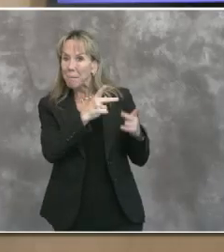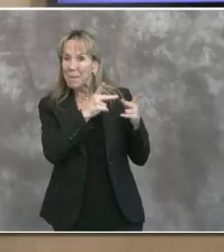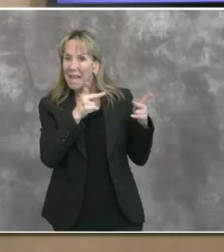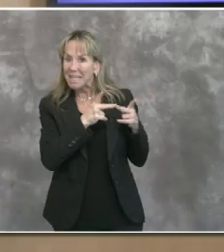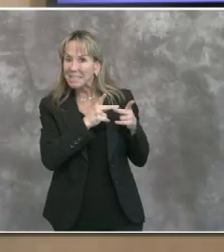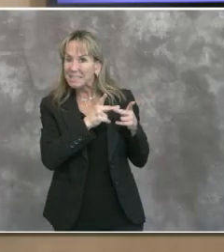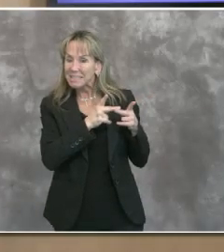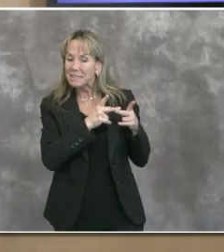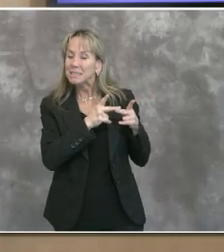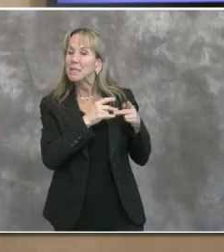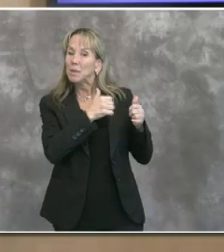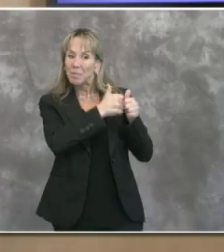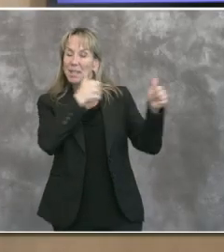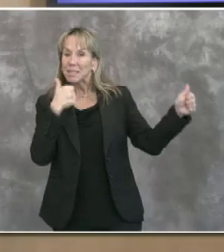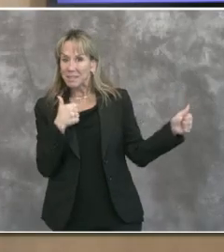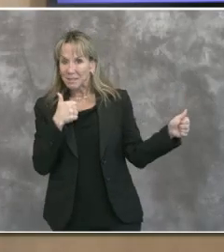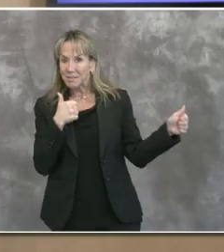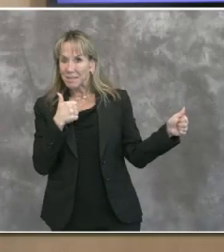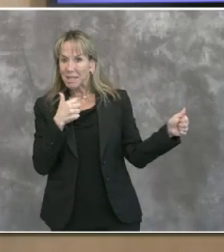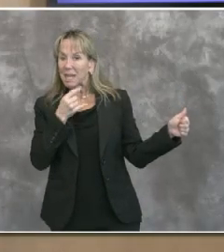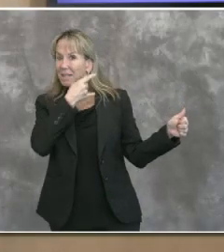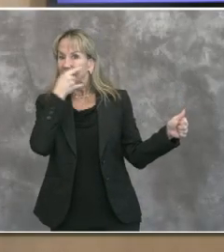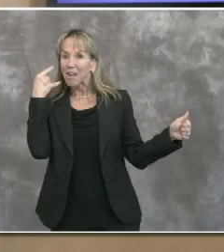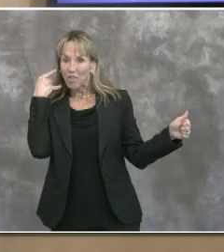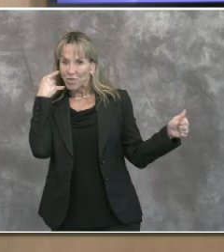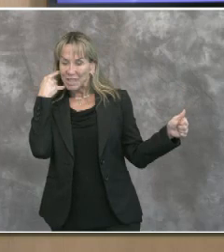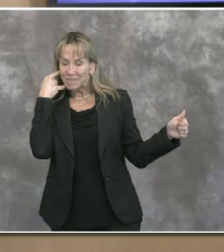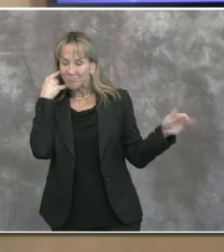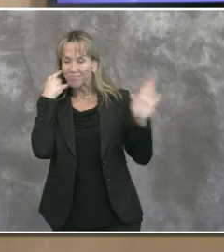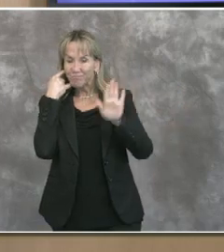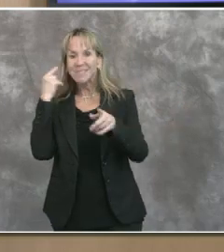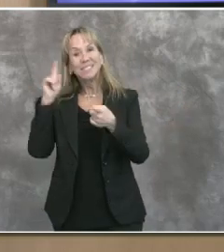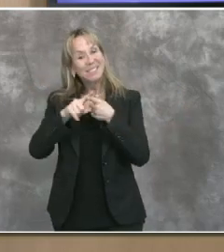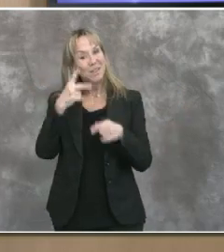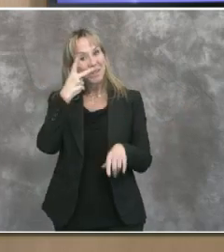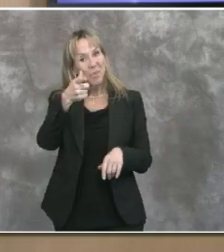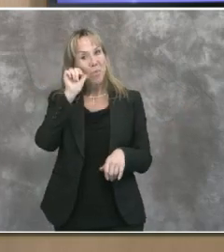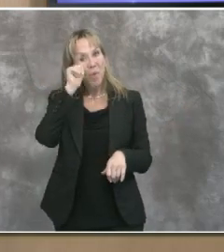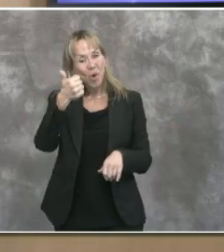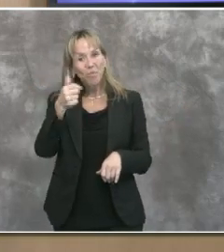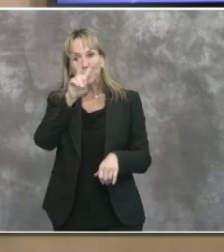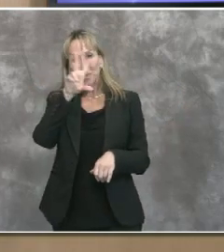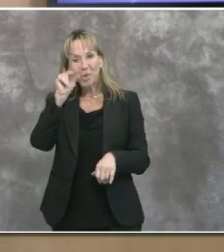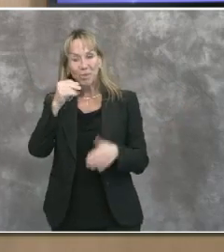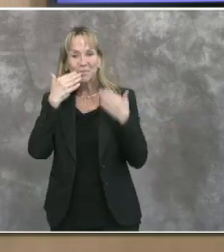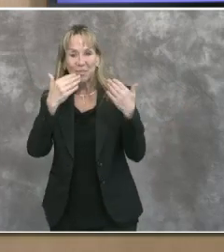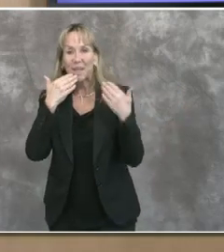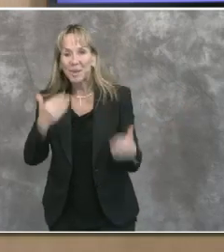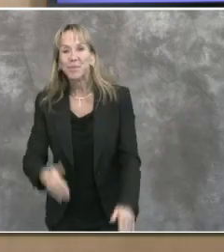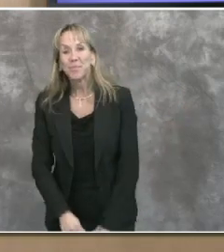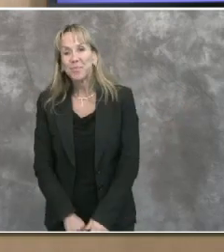place, maintain space, and cover your face. Until 2:30 tomorrow, we'll be back.